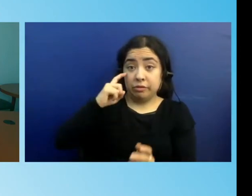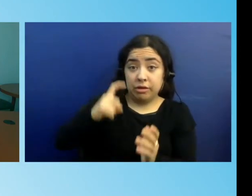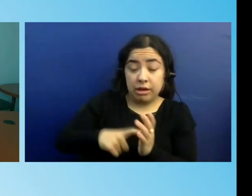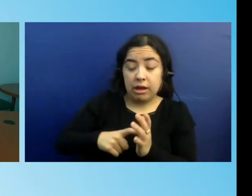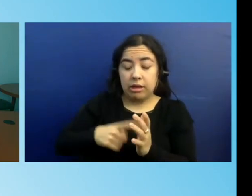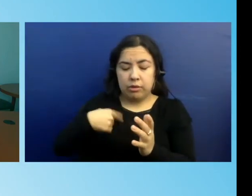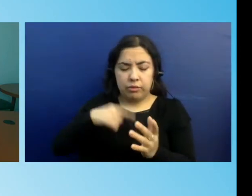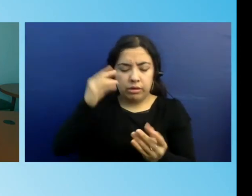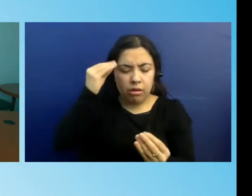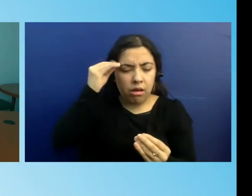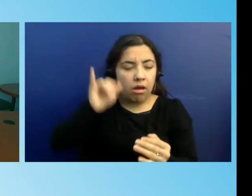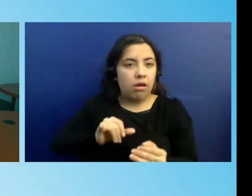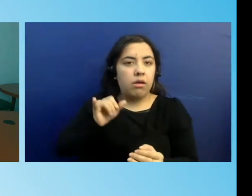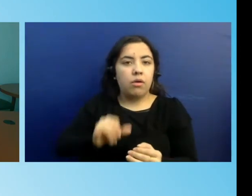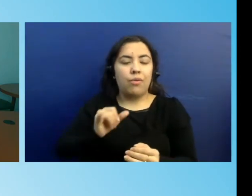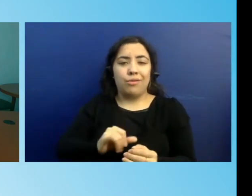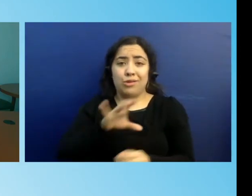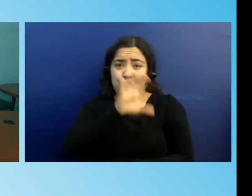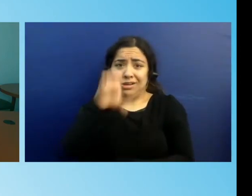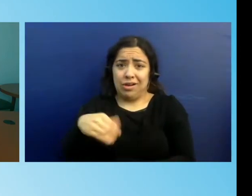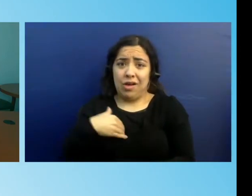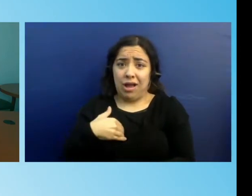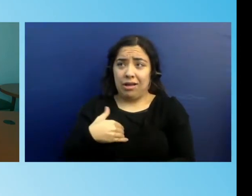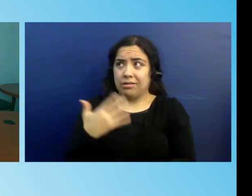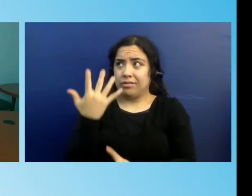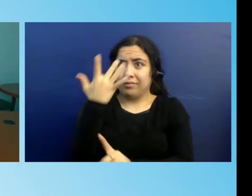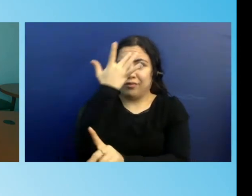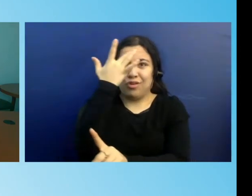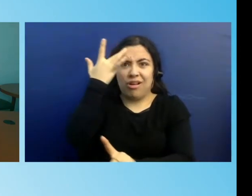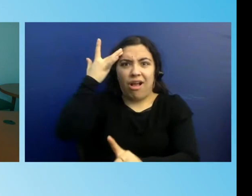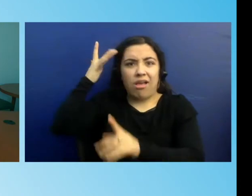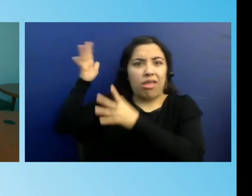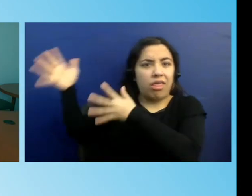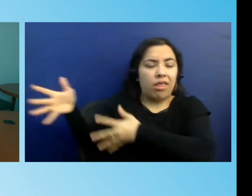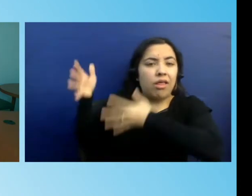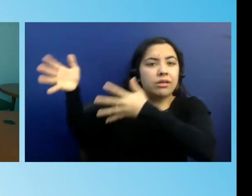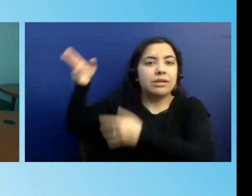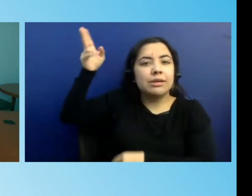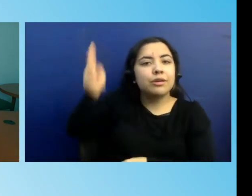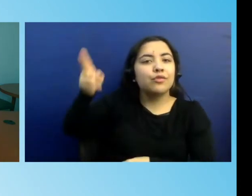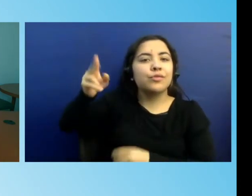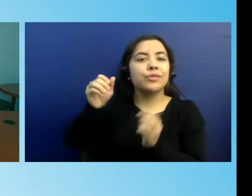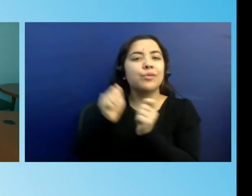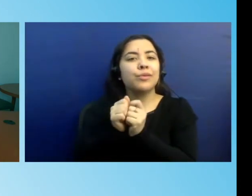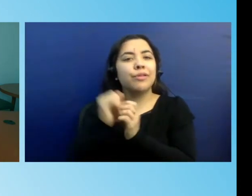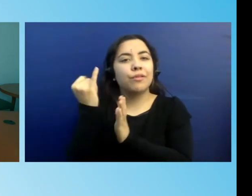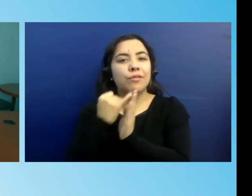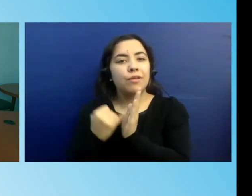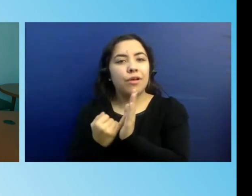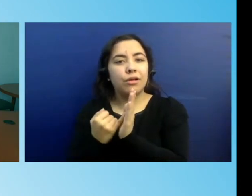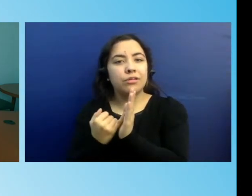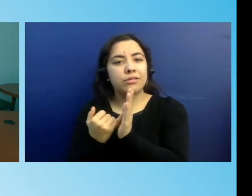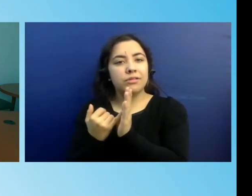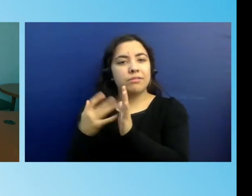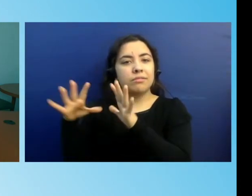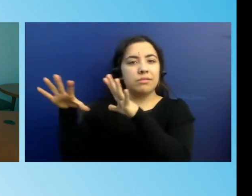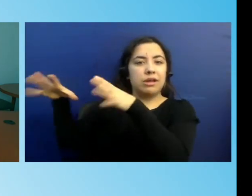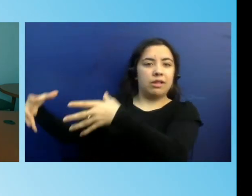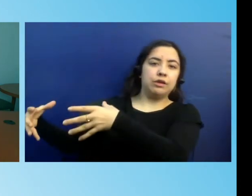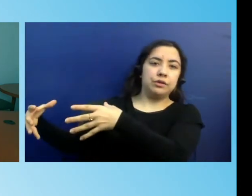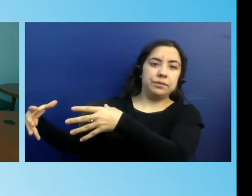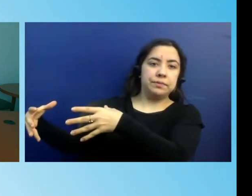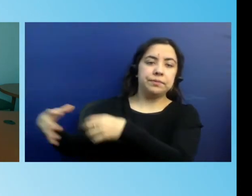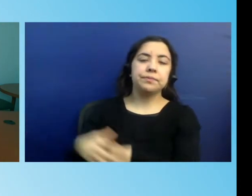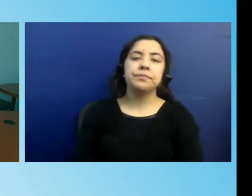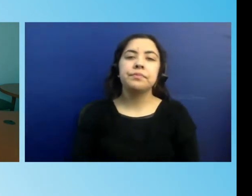associated with the city's various municipal art collections. Up next, you